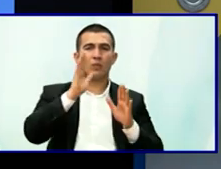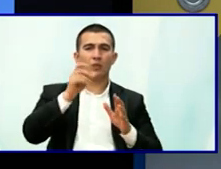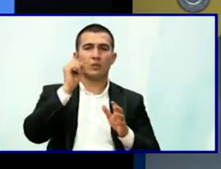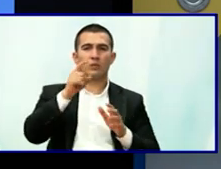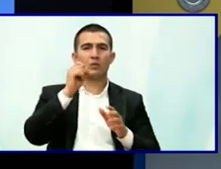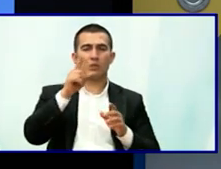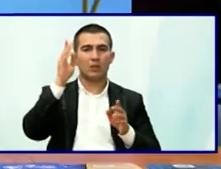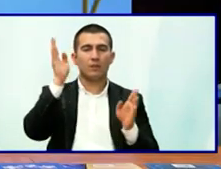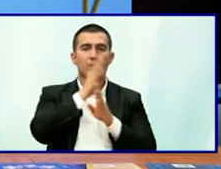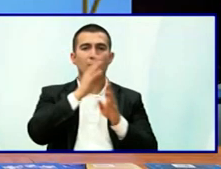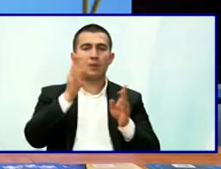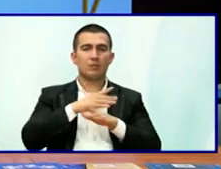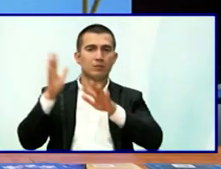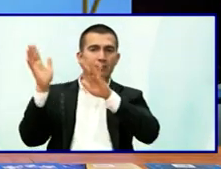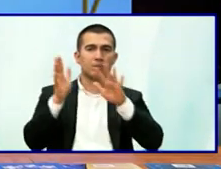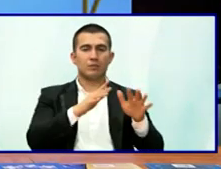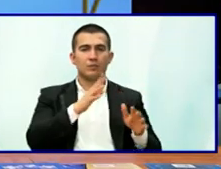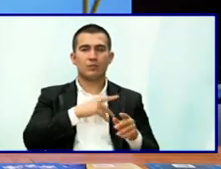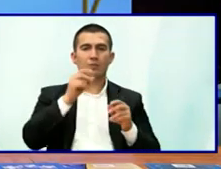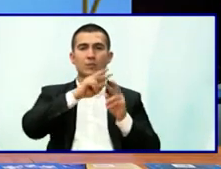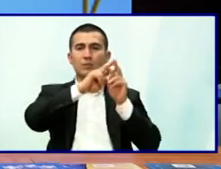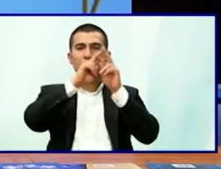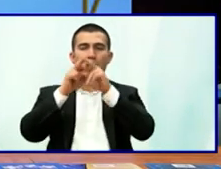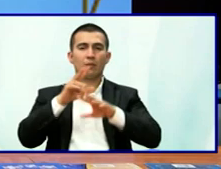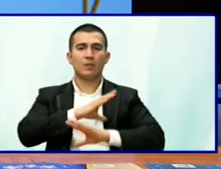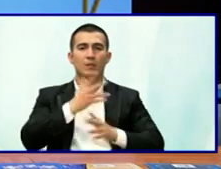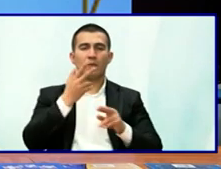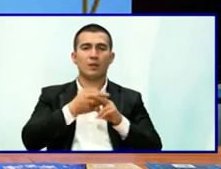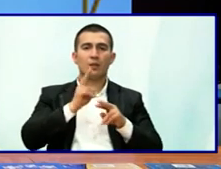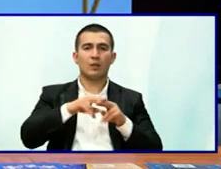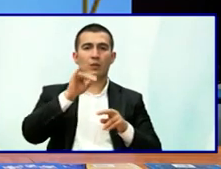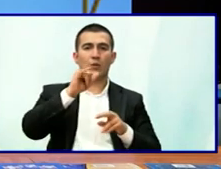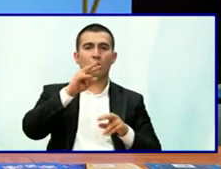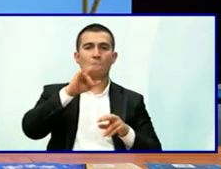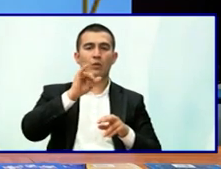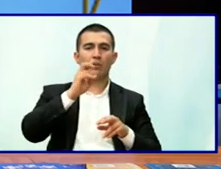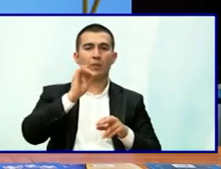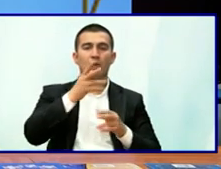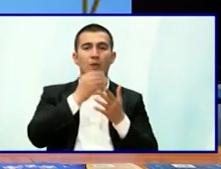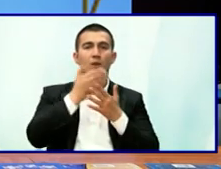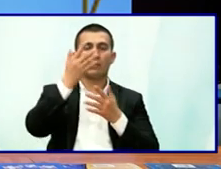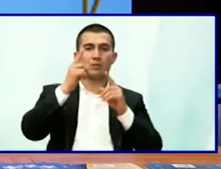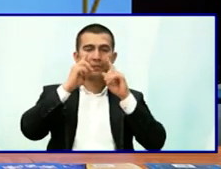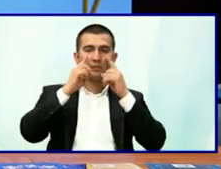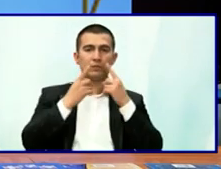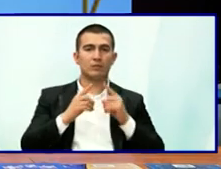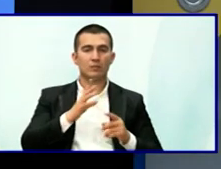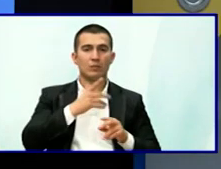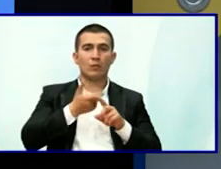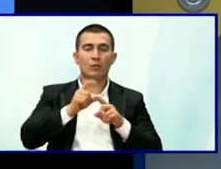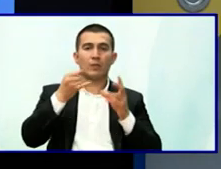bosh, do'stlar ko'kda yulduzlar emas, u Ulug'bek ko'zidagi yosh, yerda